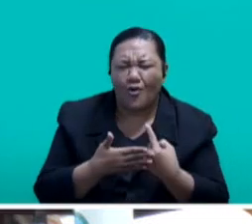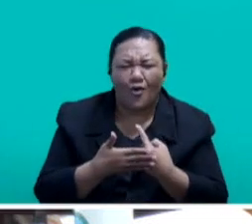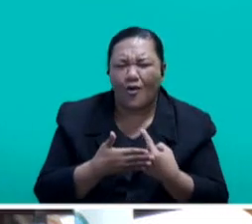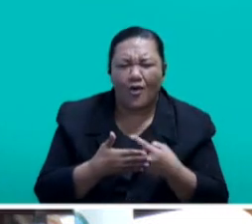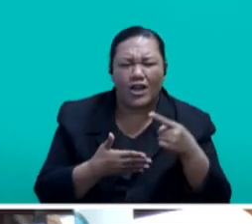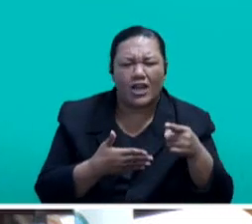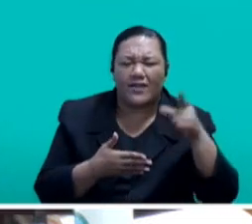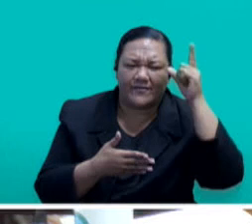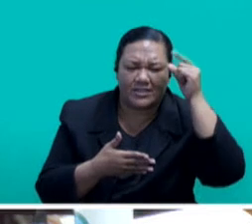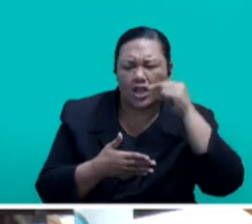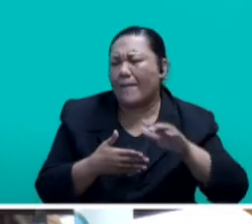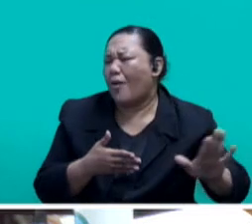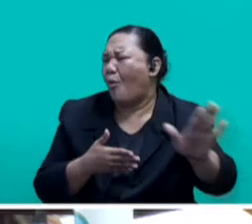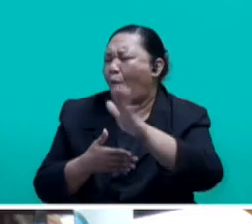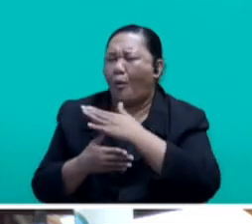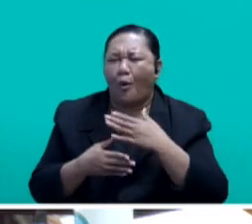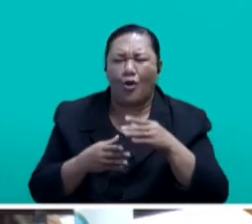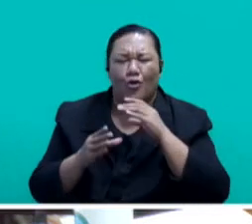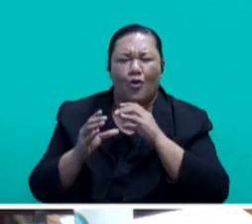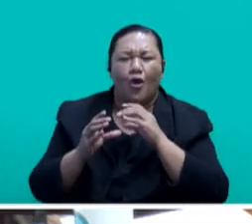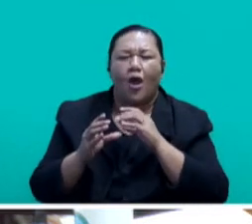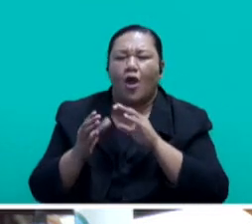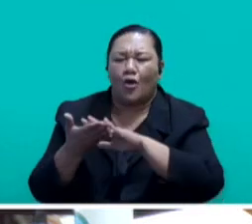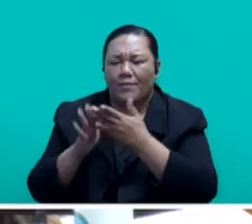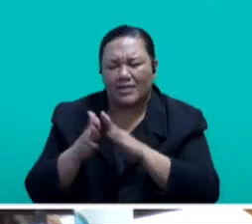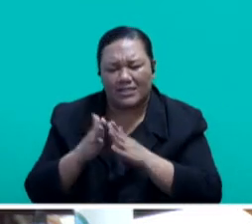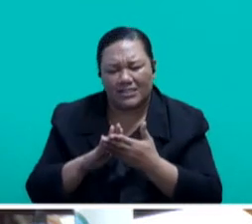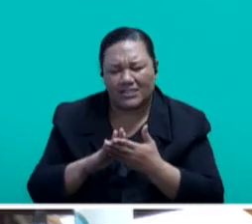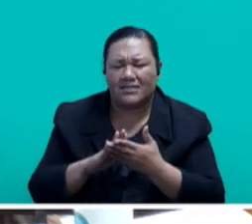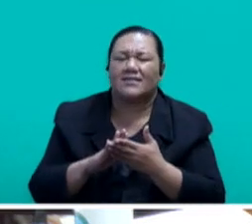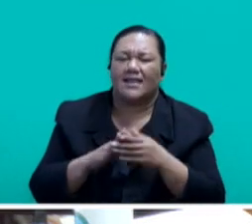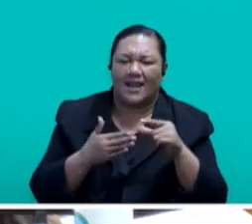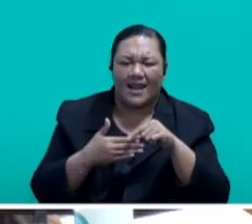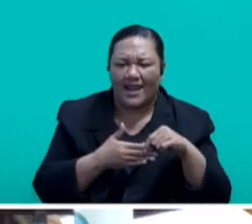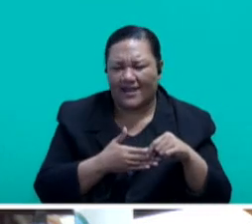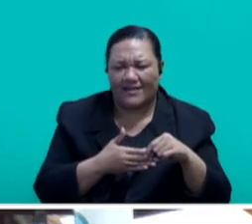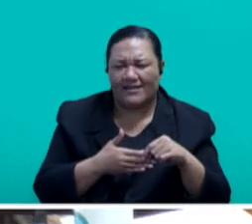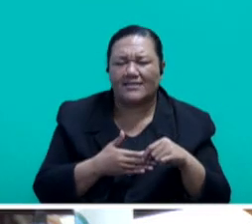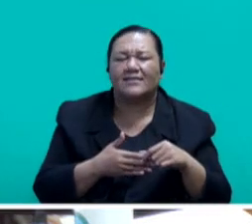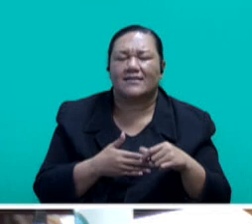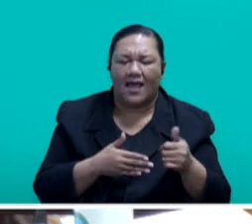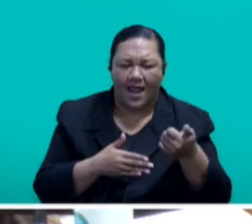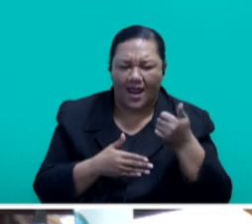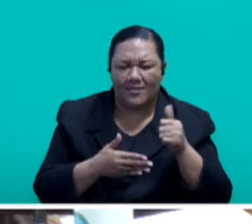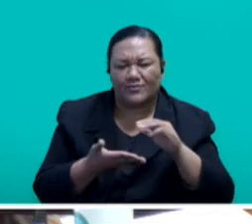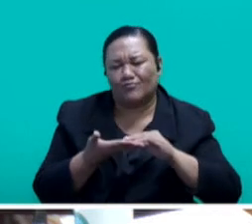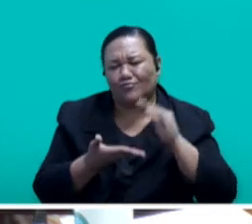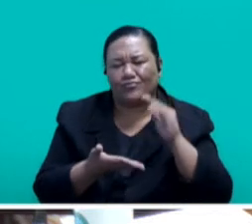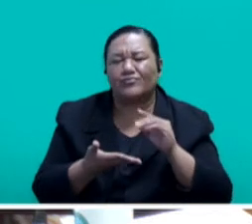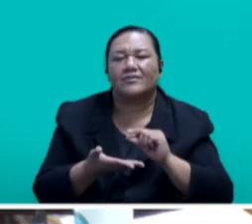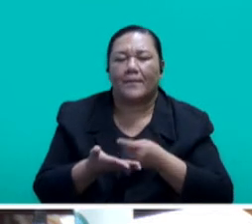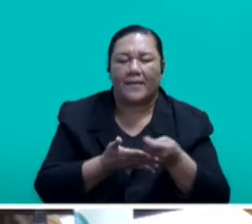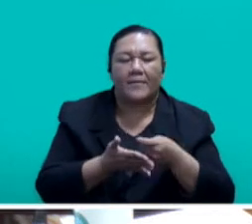communities, by increasing the allowances for them to do their work. We're returning FNPF to pre-COVID rates